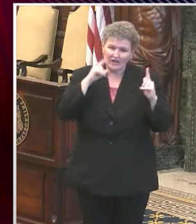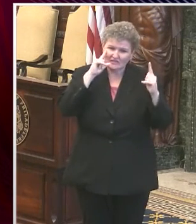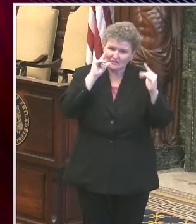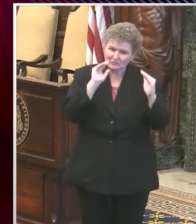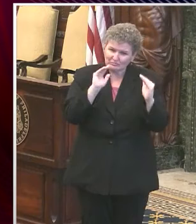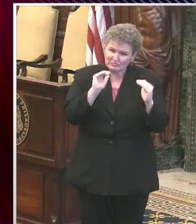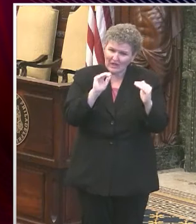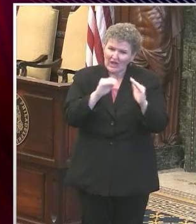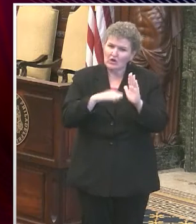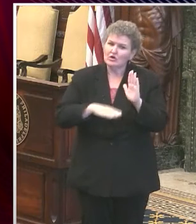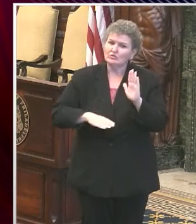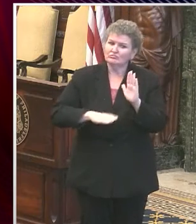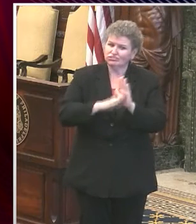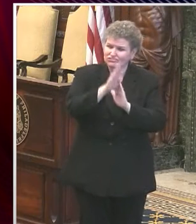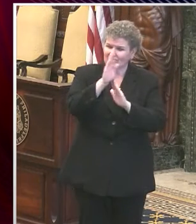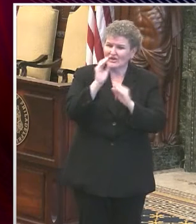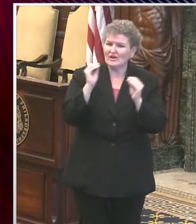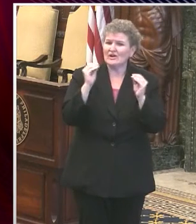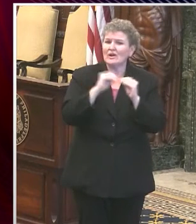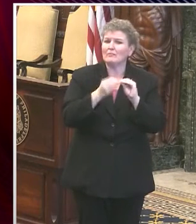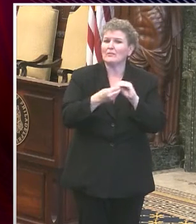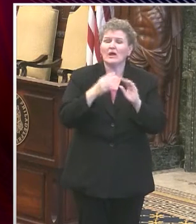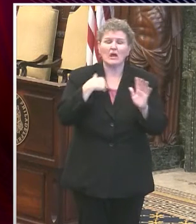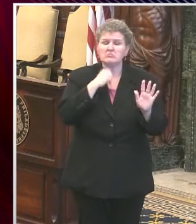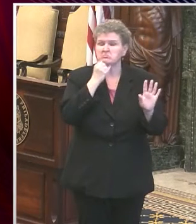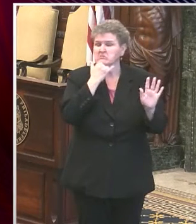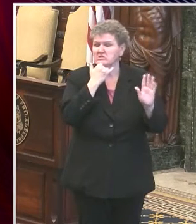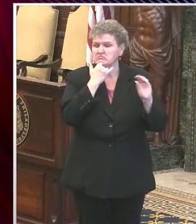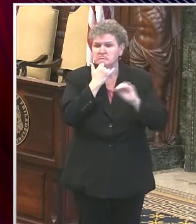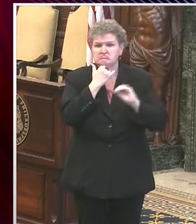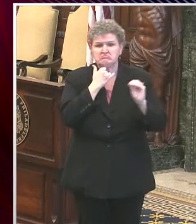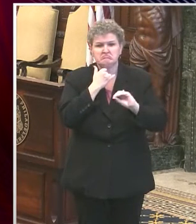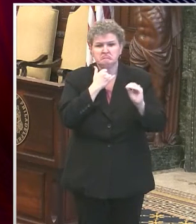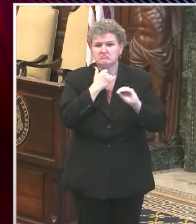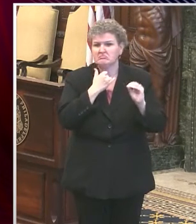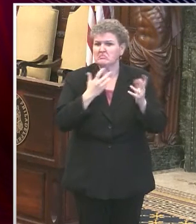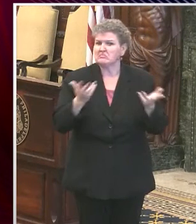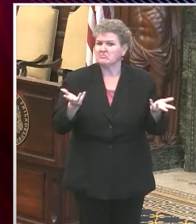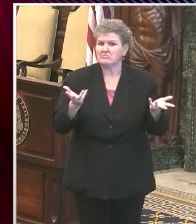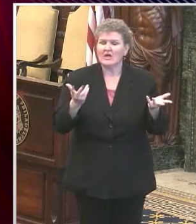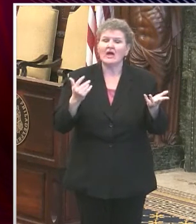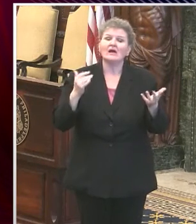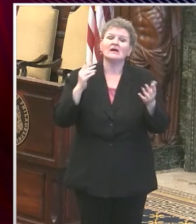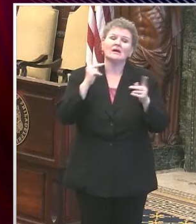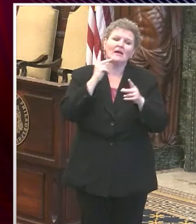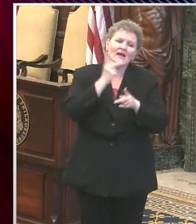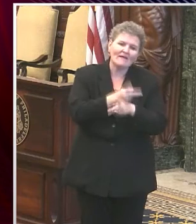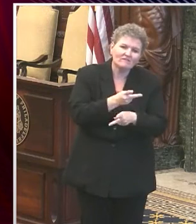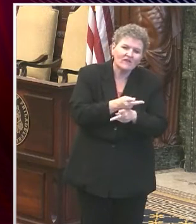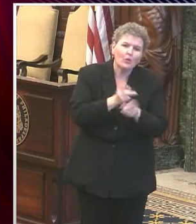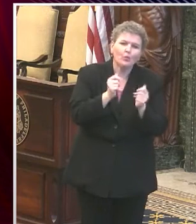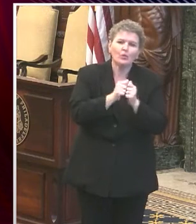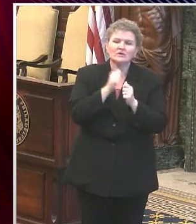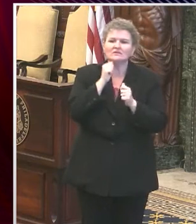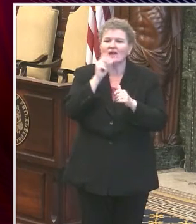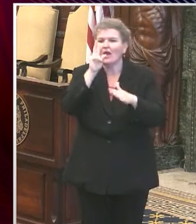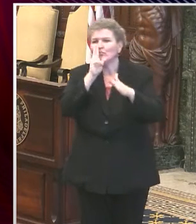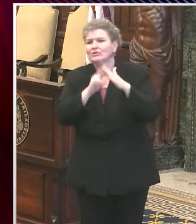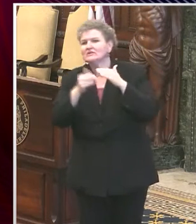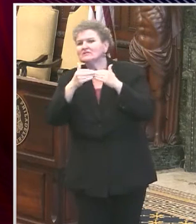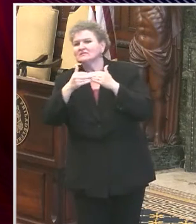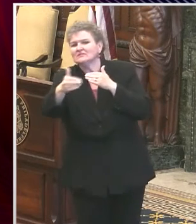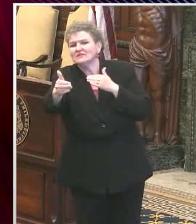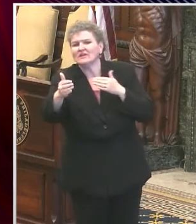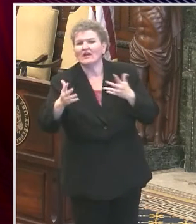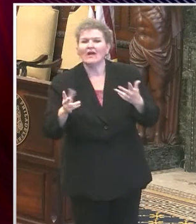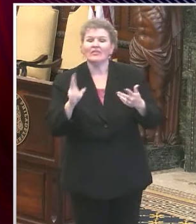and case rates would rise, but it didn't. So I called it wrong. Since then, I've been more careful about trying not to predict the future. I think the virus is very difficult to